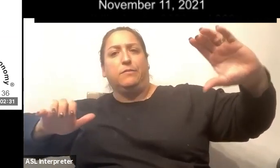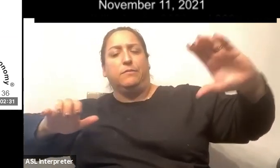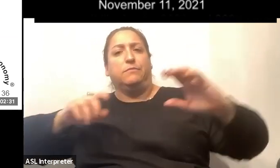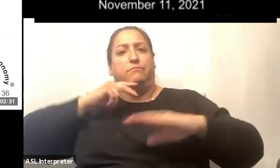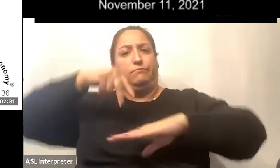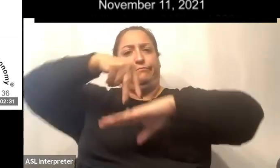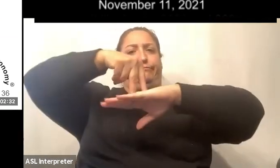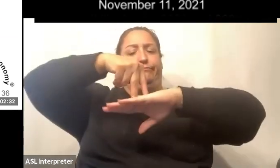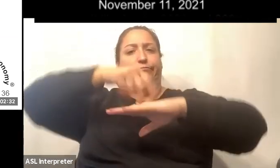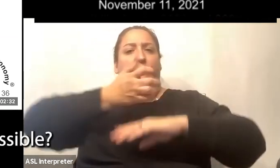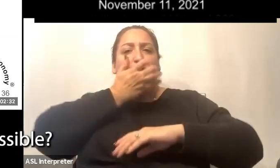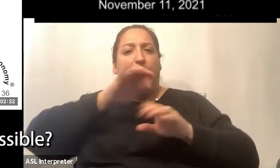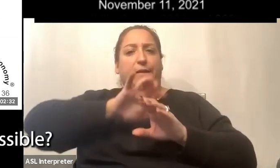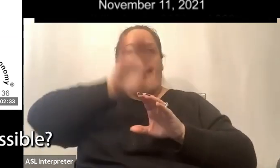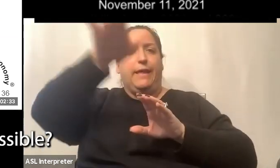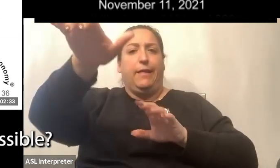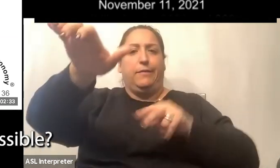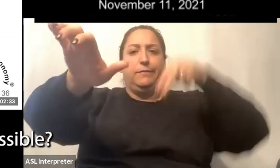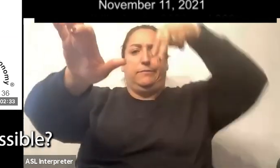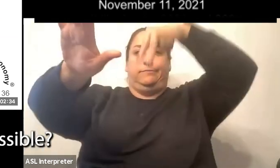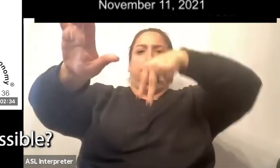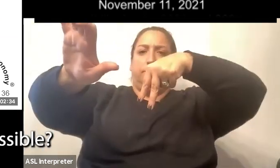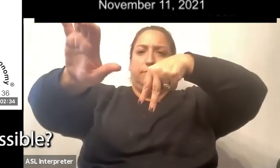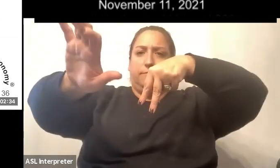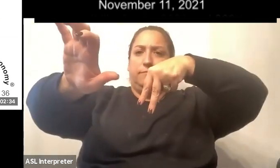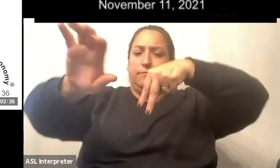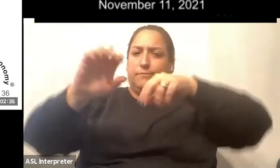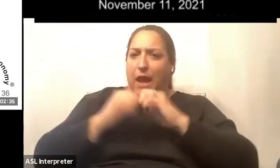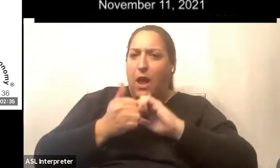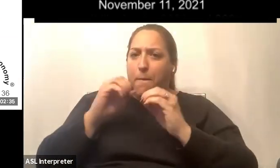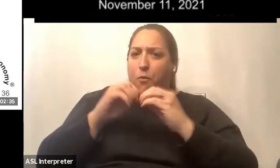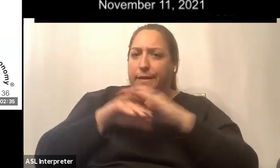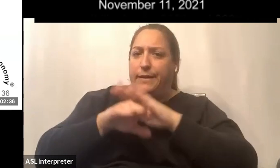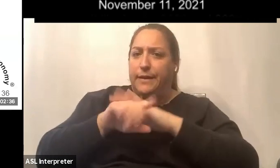grassy hill. How do we make this more accessible?